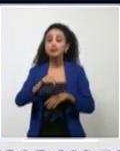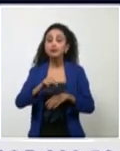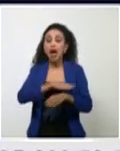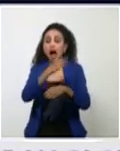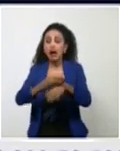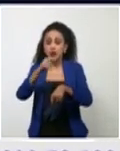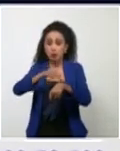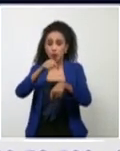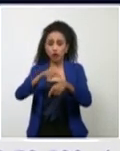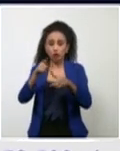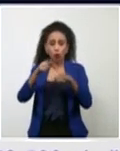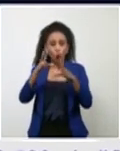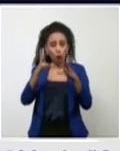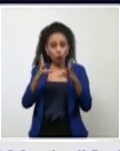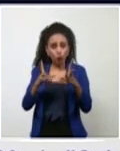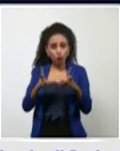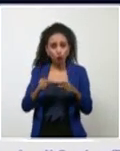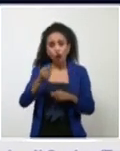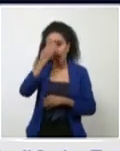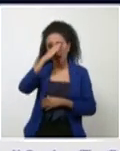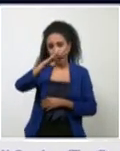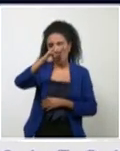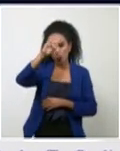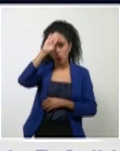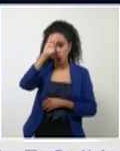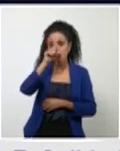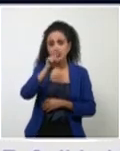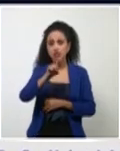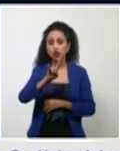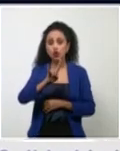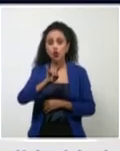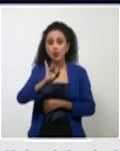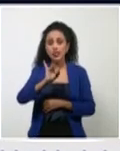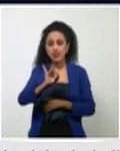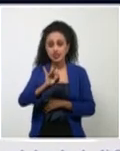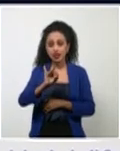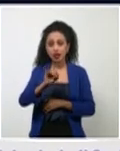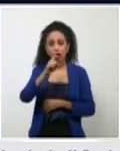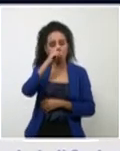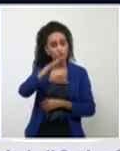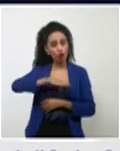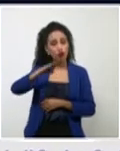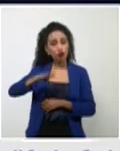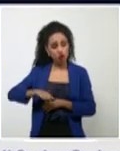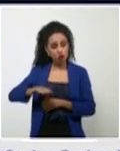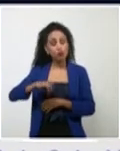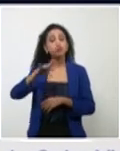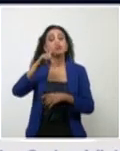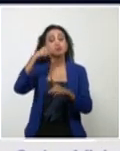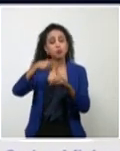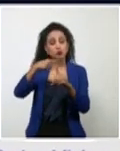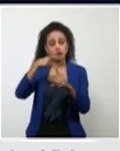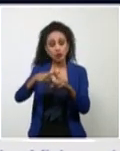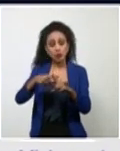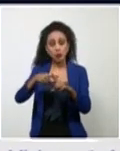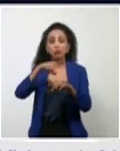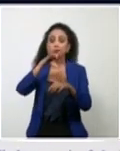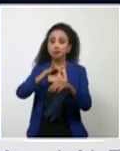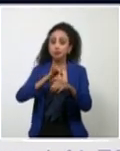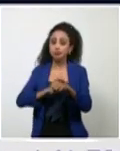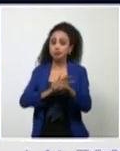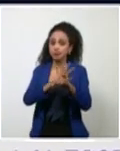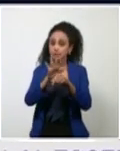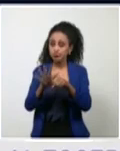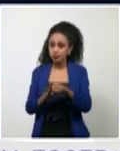diagnosis. And so in Cuba, 197 children have already been diagnosed with